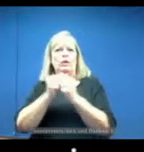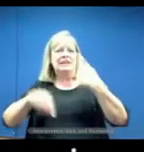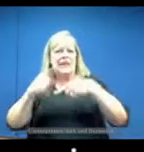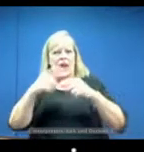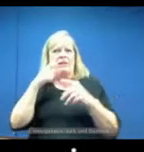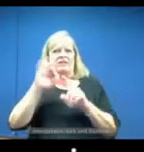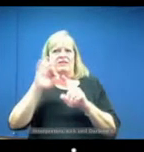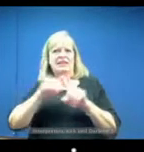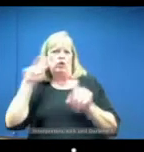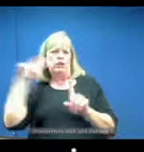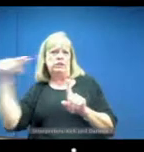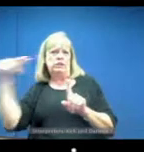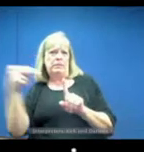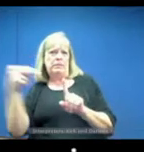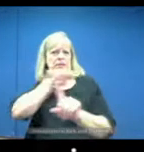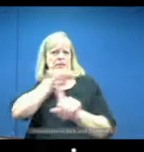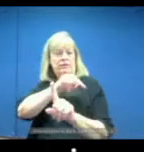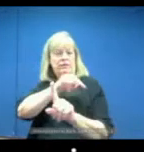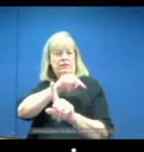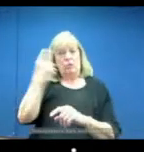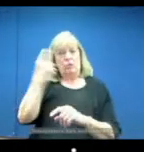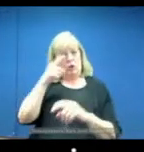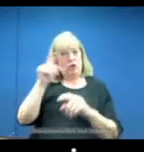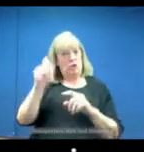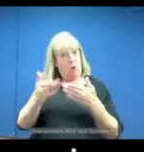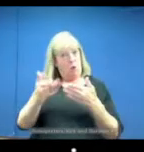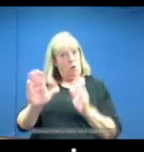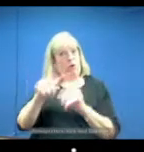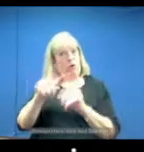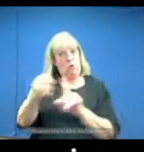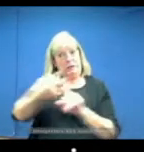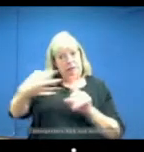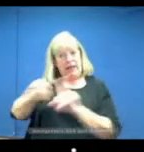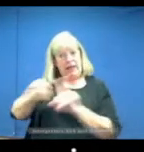to expand, or is it something we have to be careful about in court?